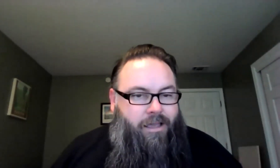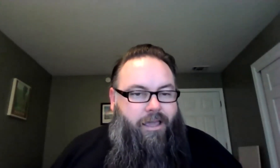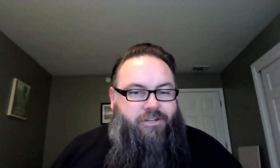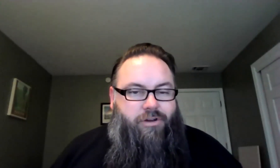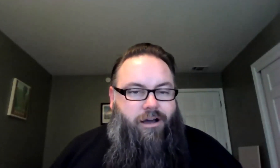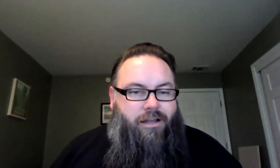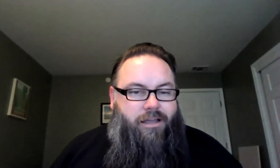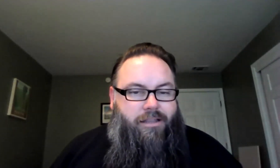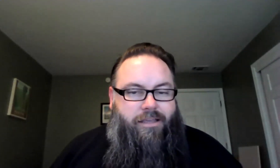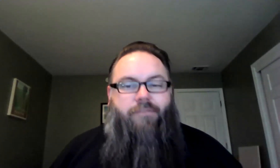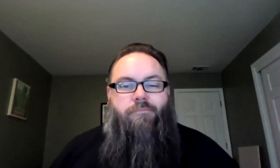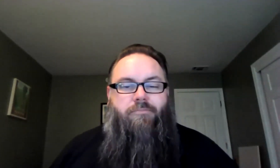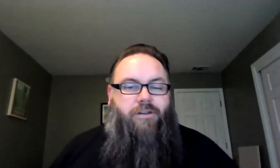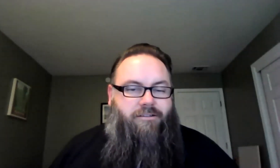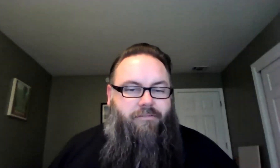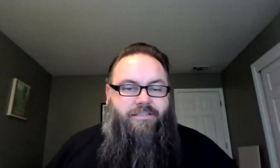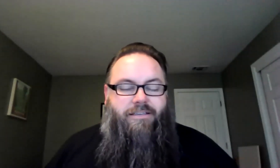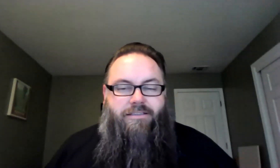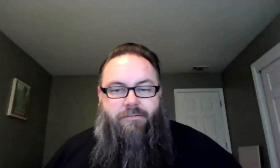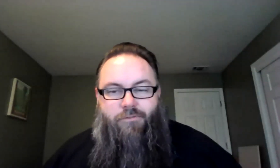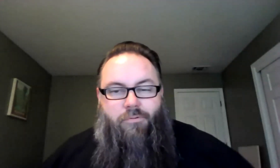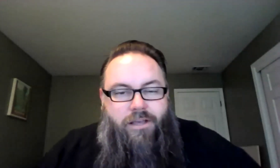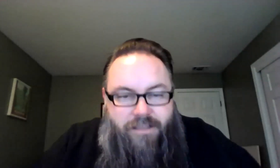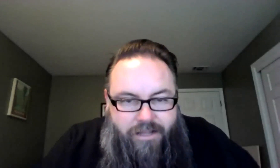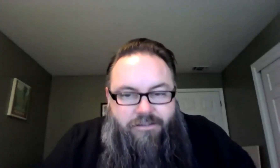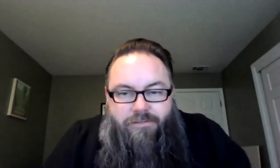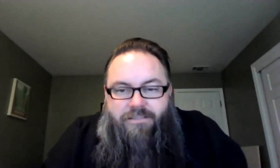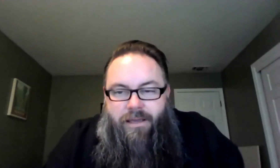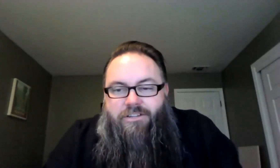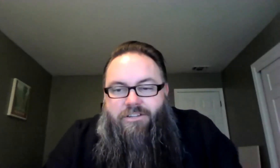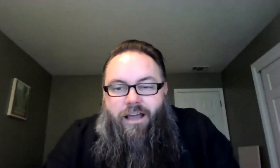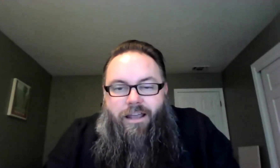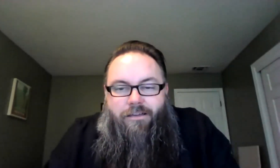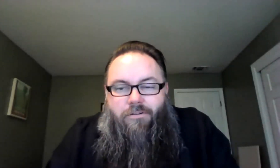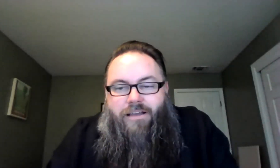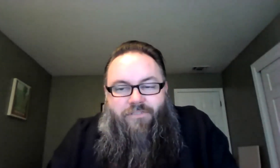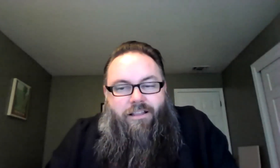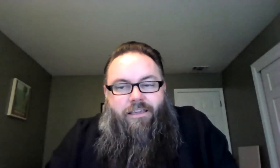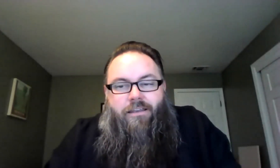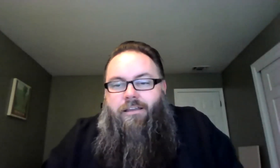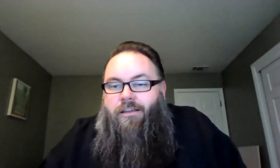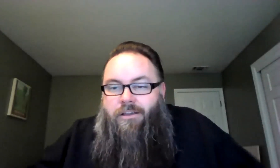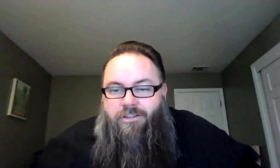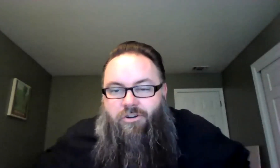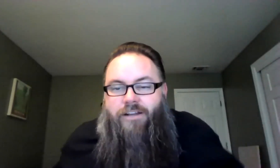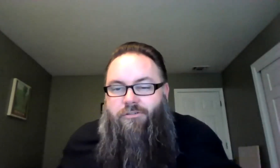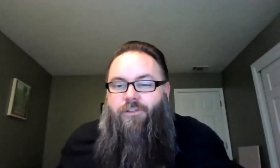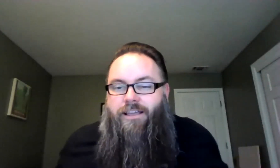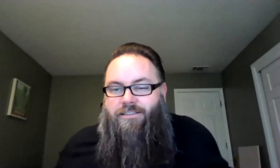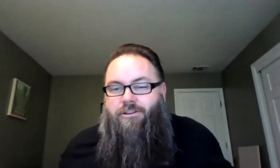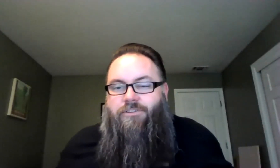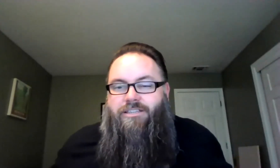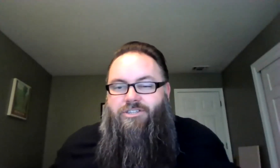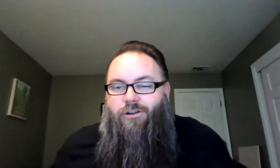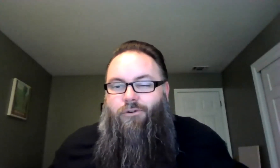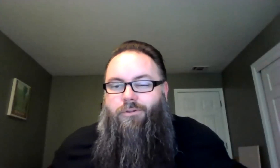and Adriana and Leah from Community Services, and Phil Perez, Client Services Manager, and Heidi up in Grass Valley, and Director of